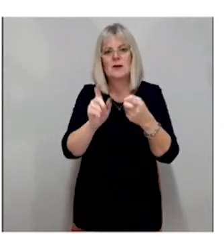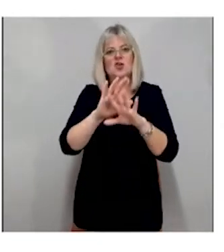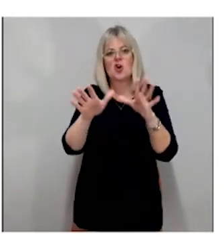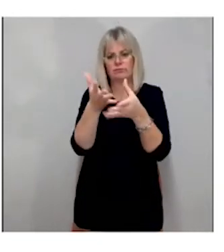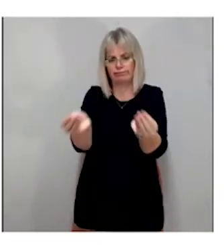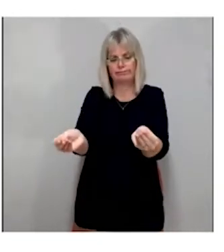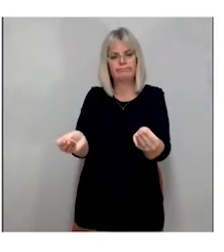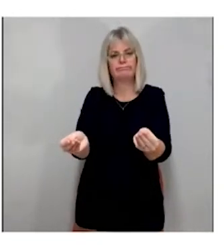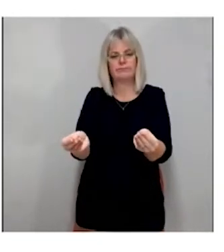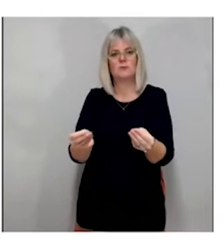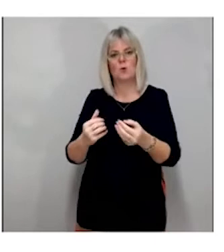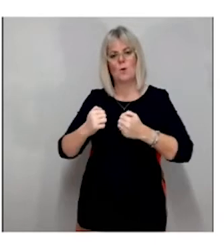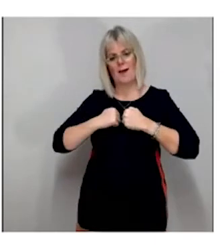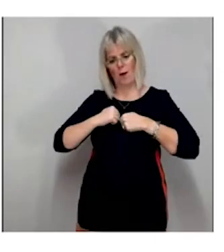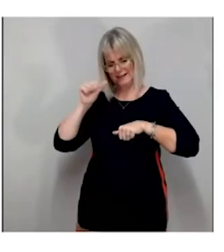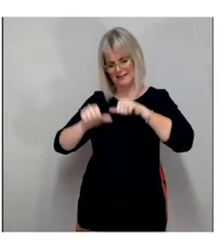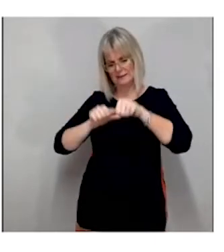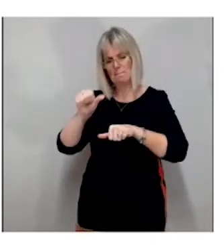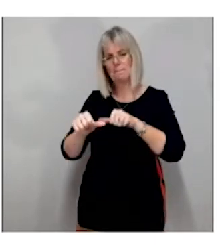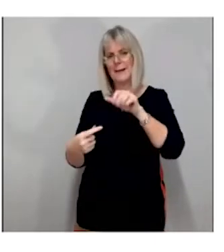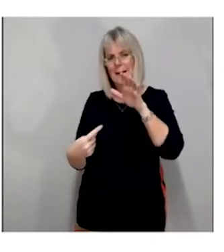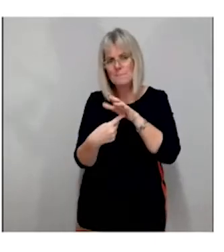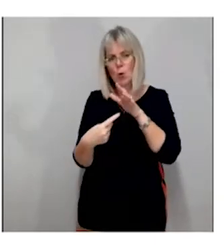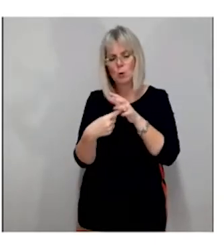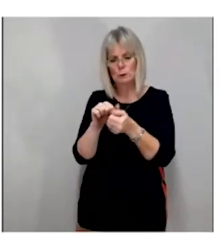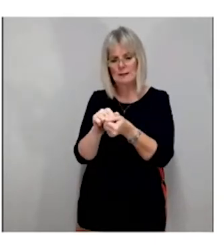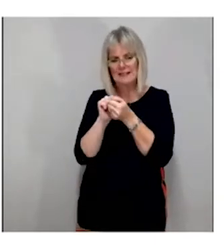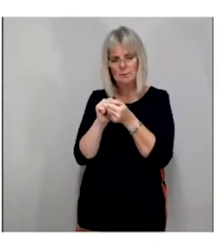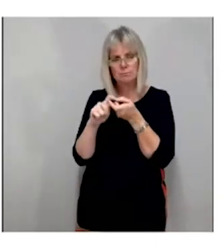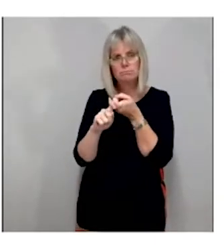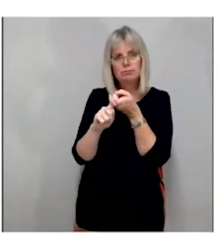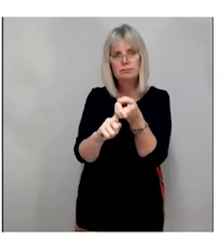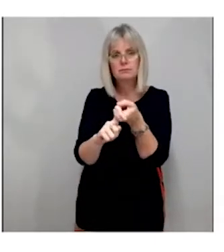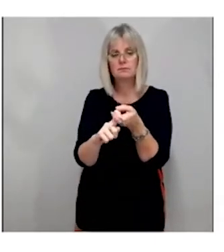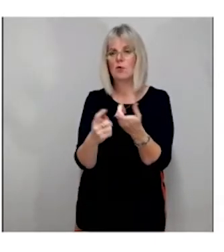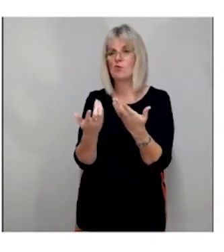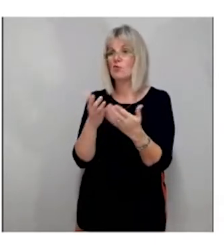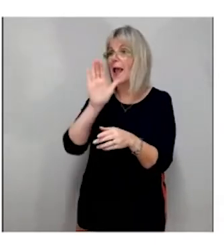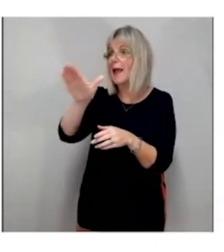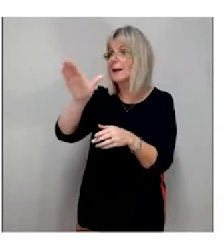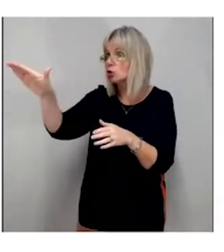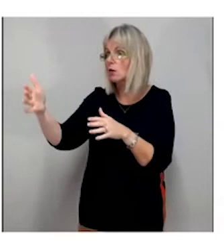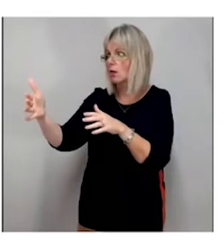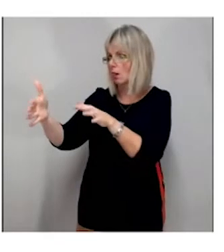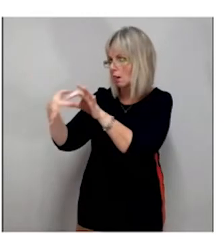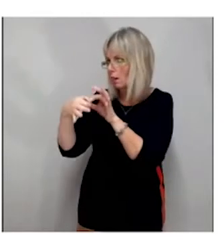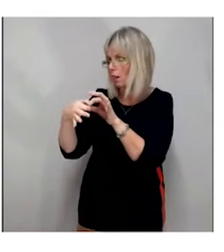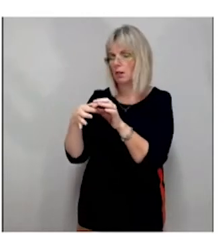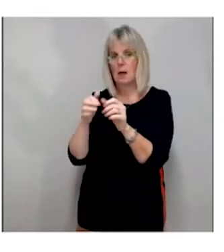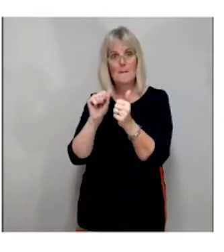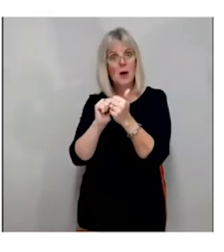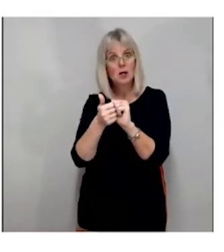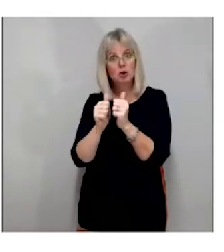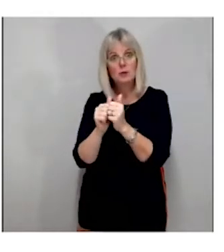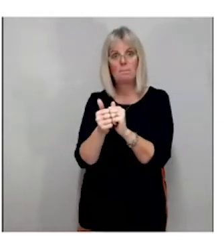this long-term sustainment, both externally through partnerships and feedback from the community. In fact, we're seeing